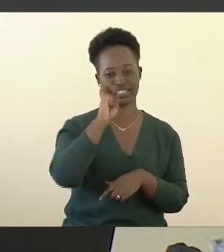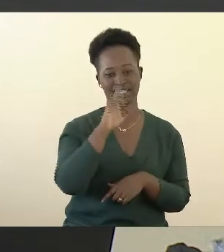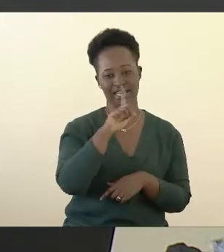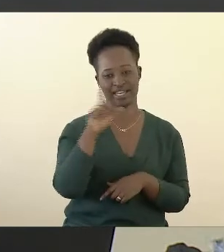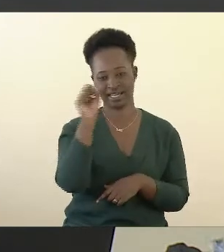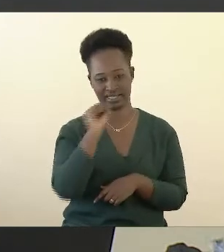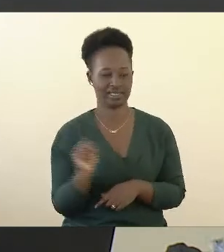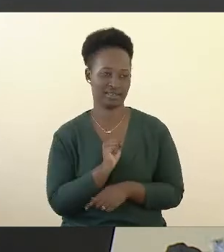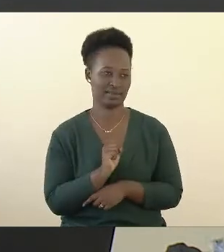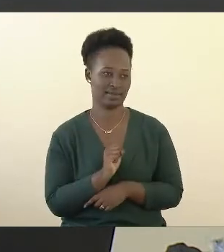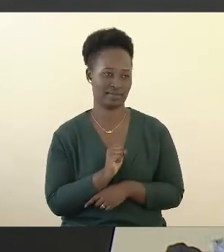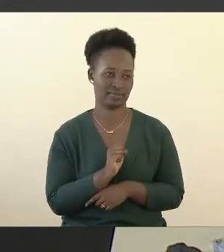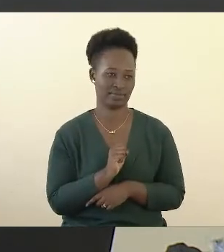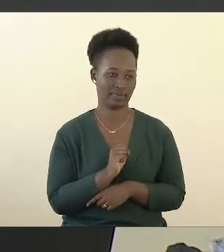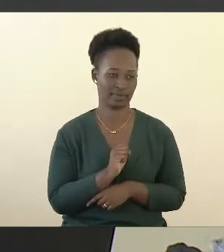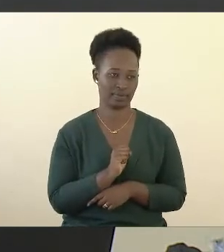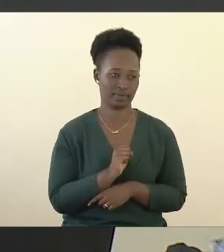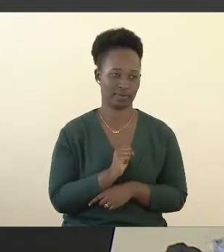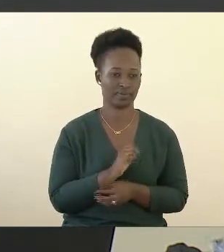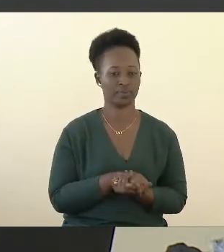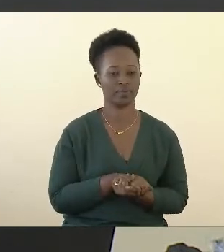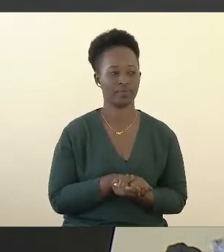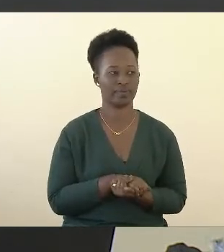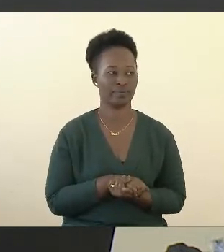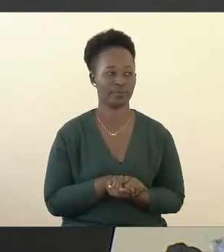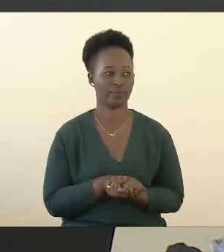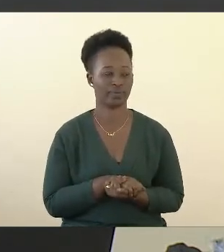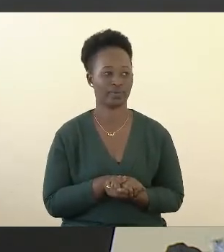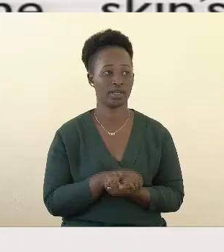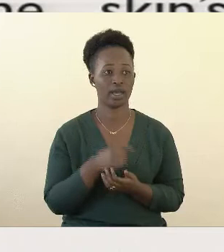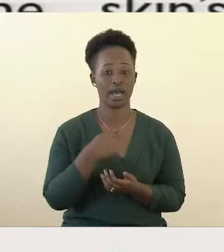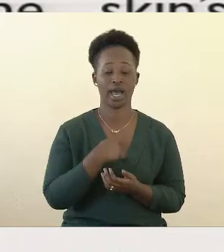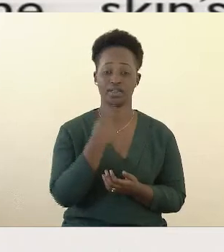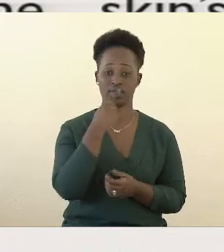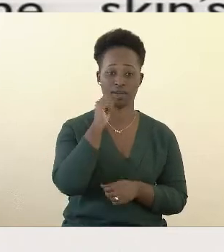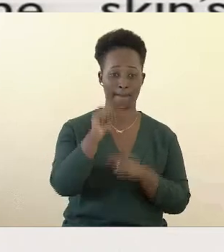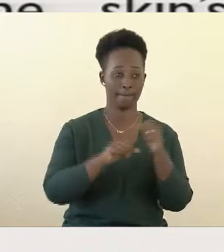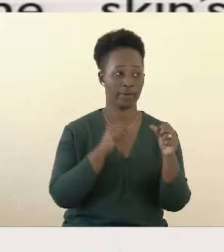not non-living cells. They are made up of dead cells. I talked about